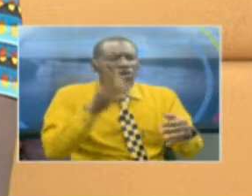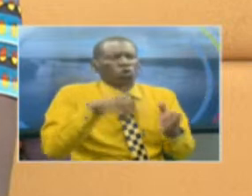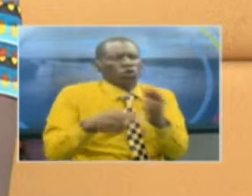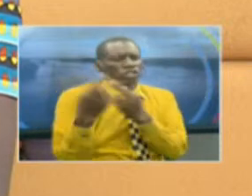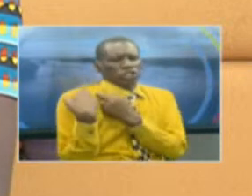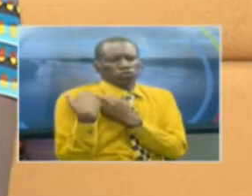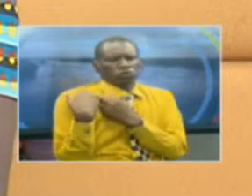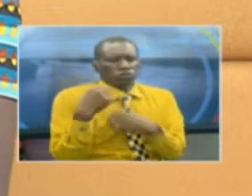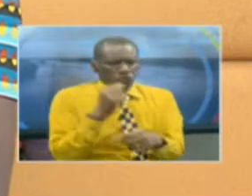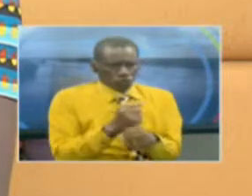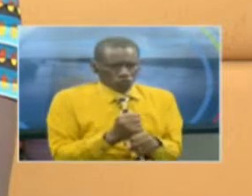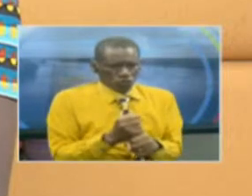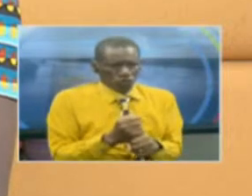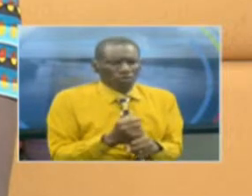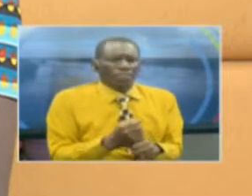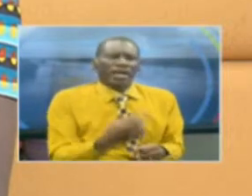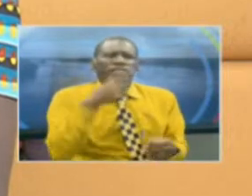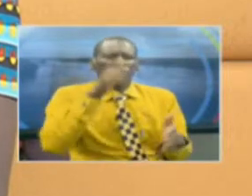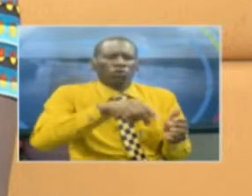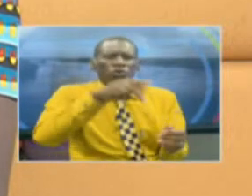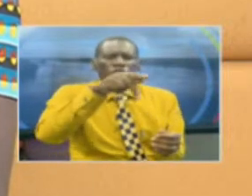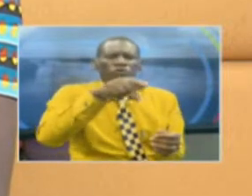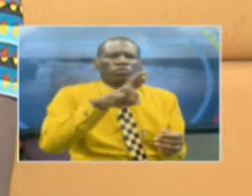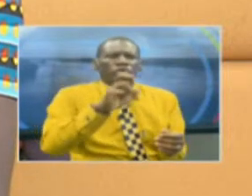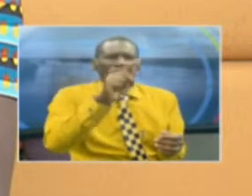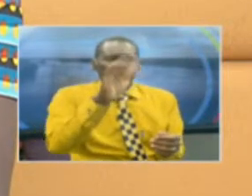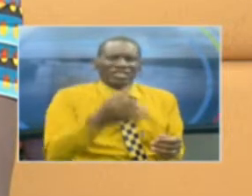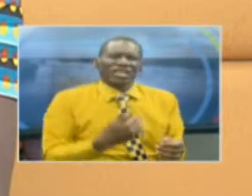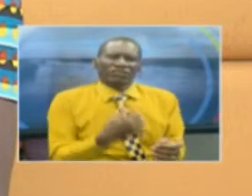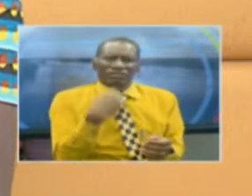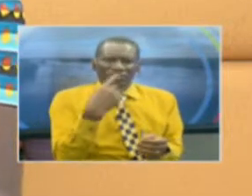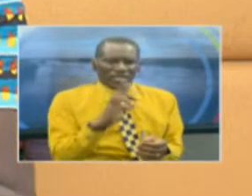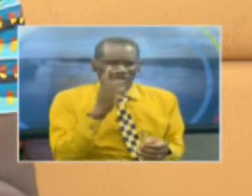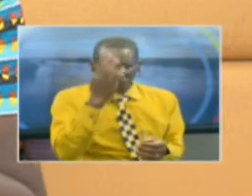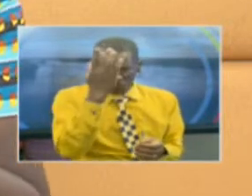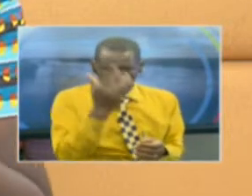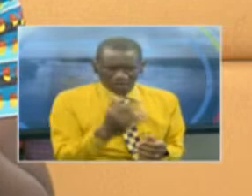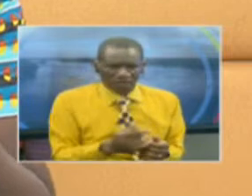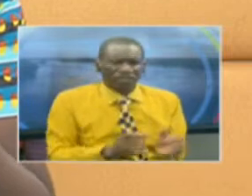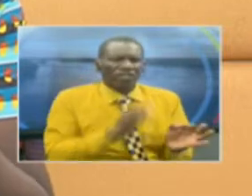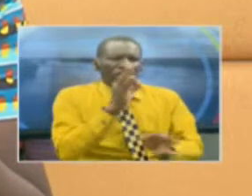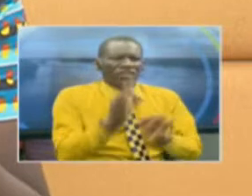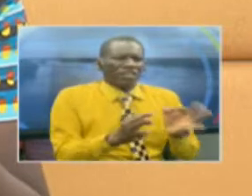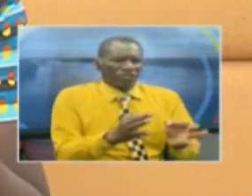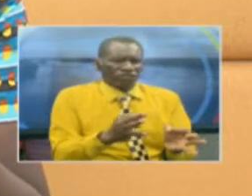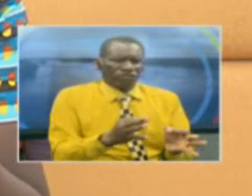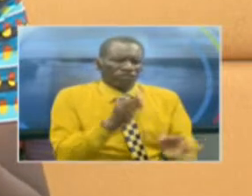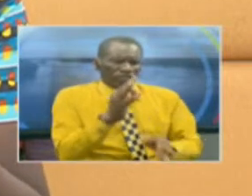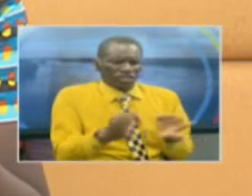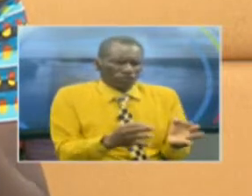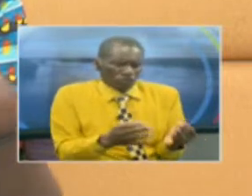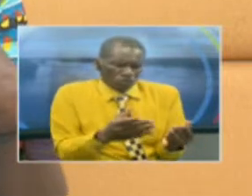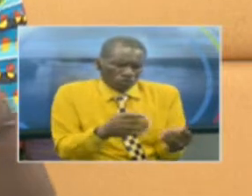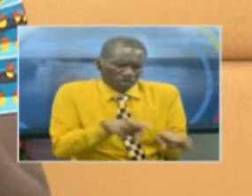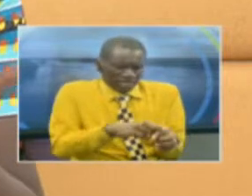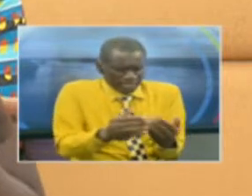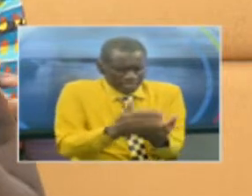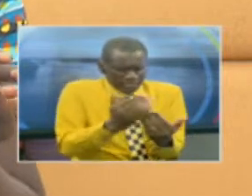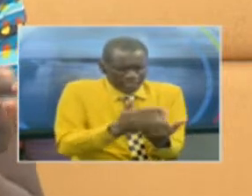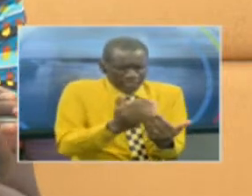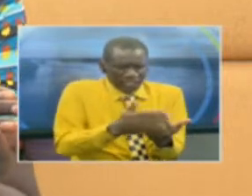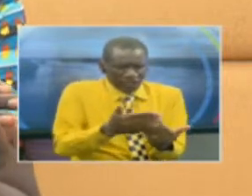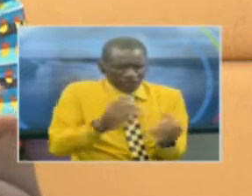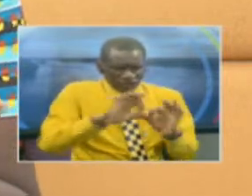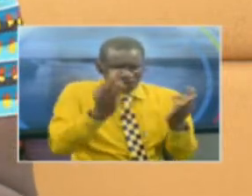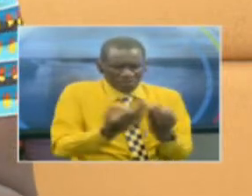And again, I'll pick what Purity and the husband did. Because if you play the role of a caretaker, like taking care of